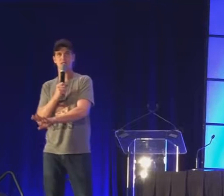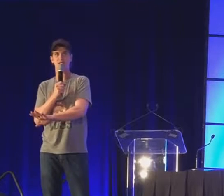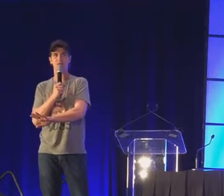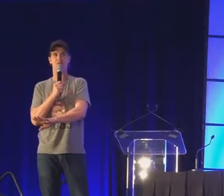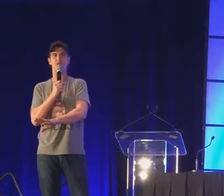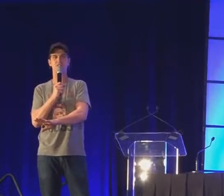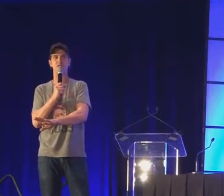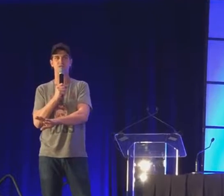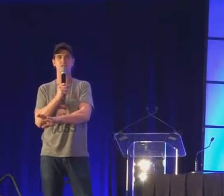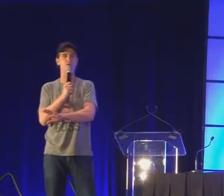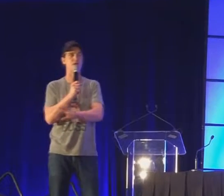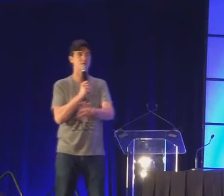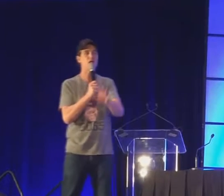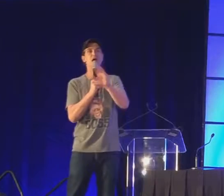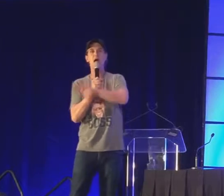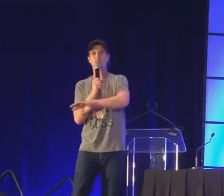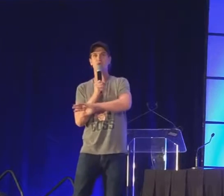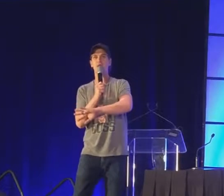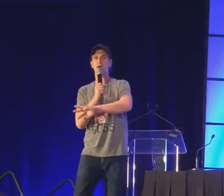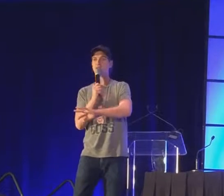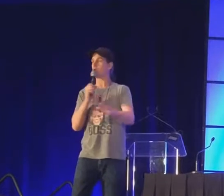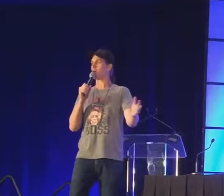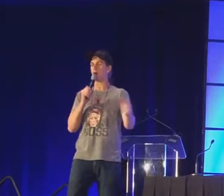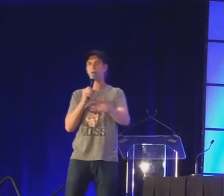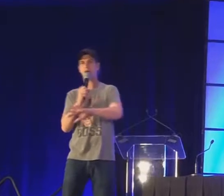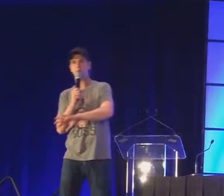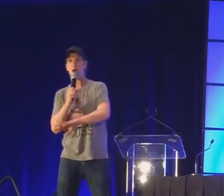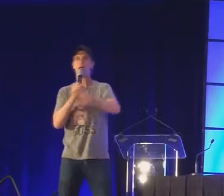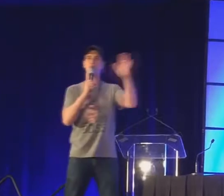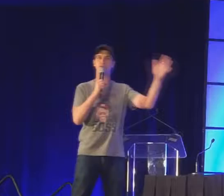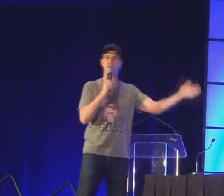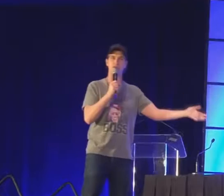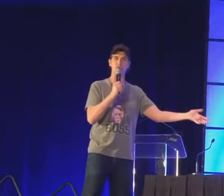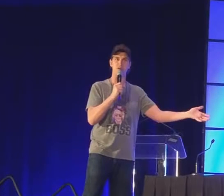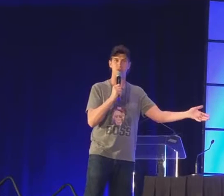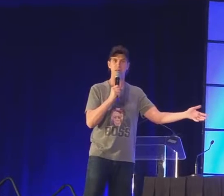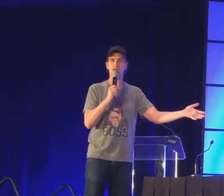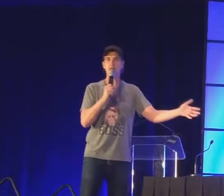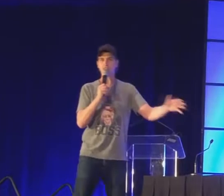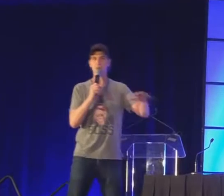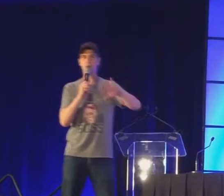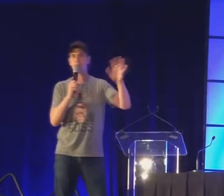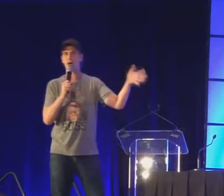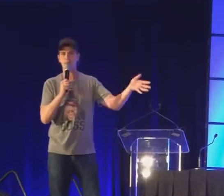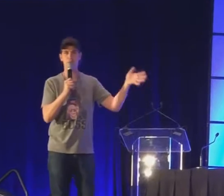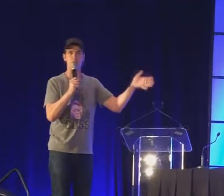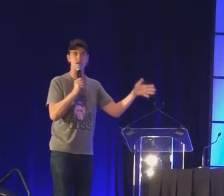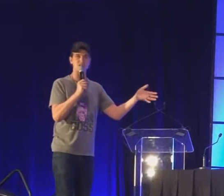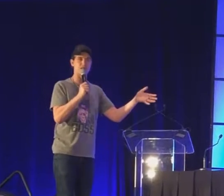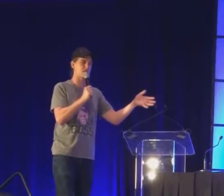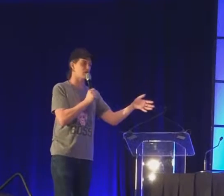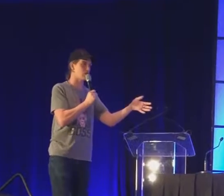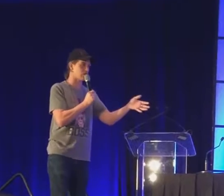new series on Netflix, the original, whatever. And so then I was like, oh my God, we got to go back and watch the original one. So we went back and we've